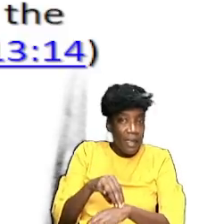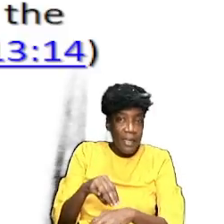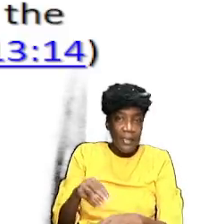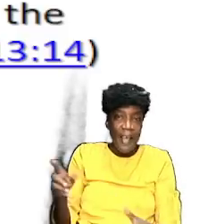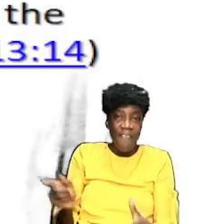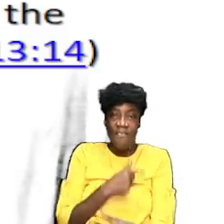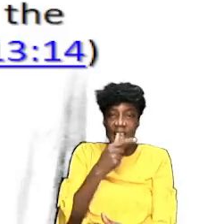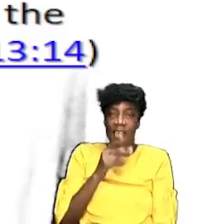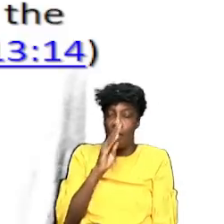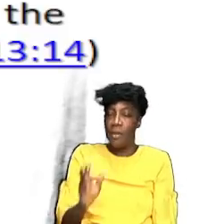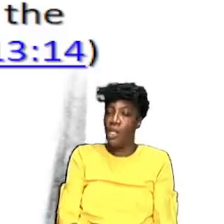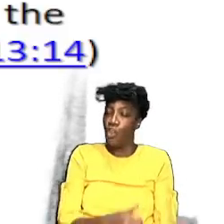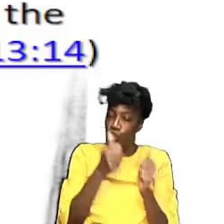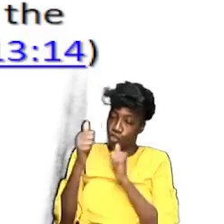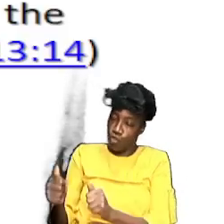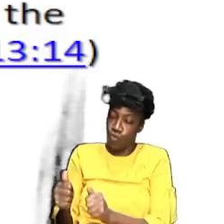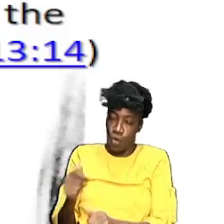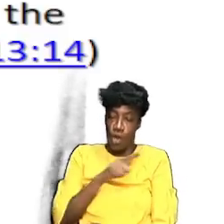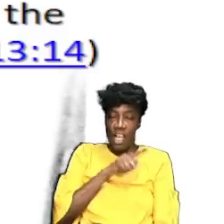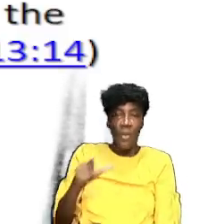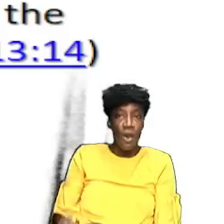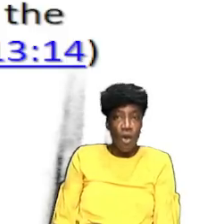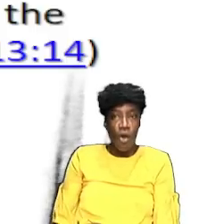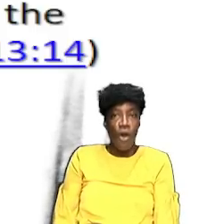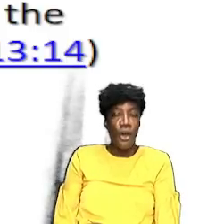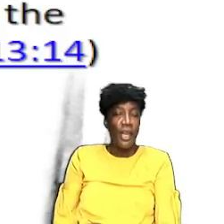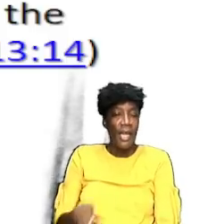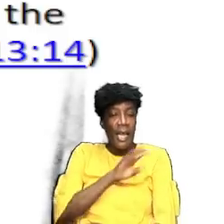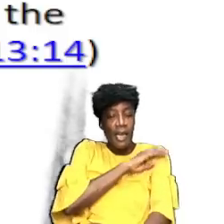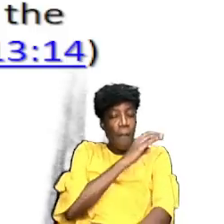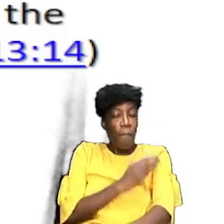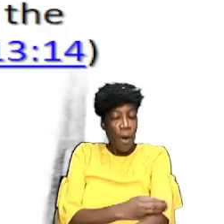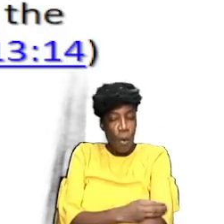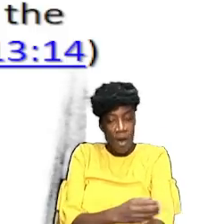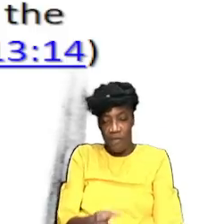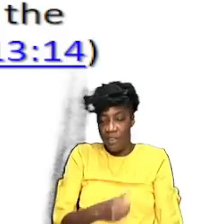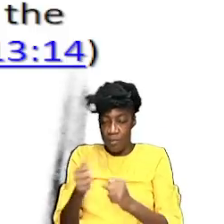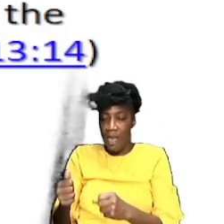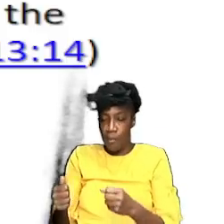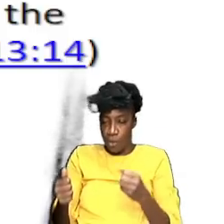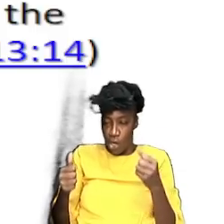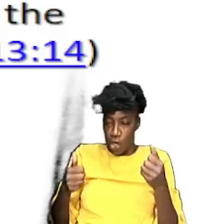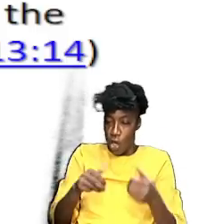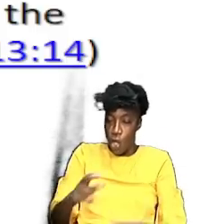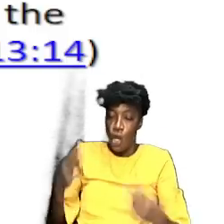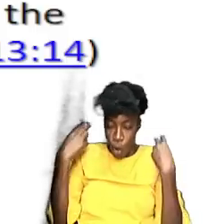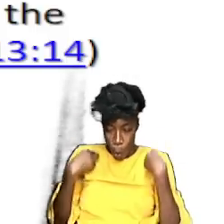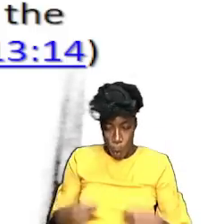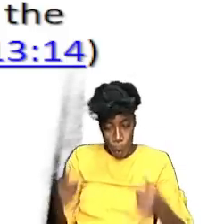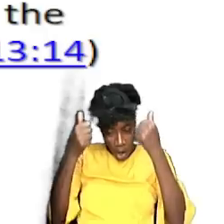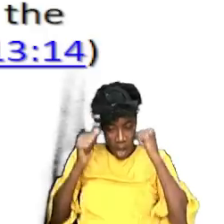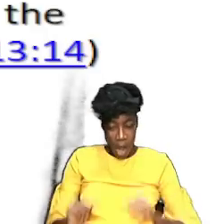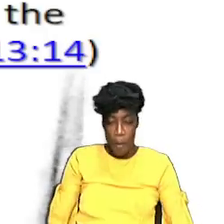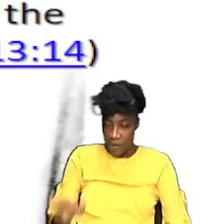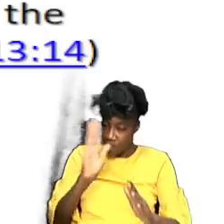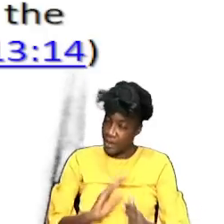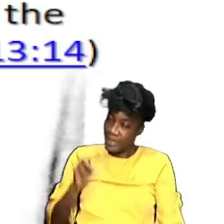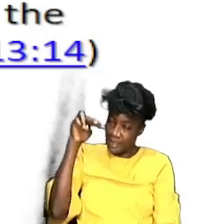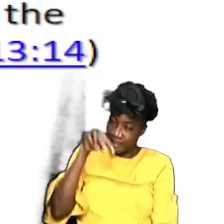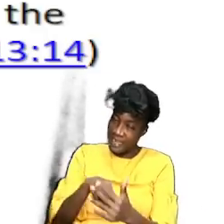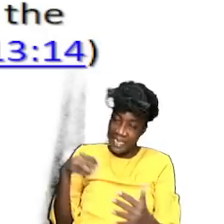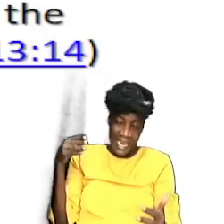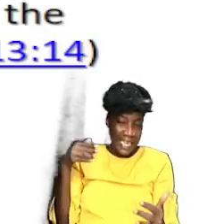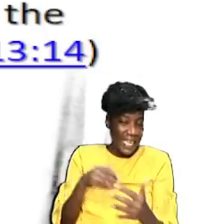in the Lord and in the power of his might. Put on the whole armor of God, that he may be able to stand against